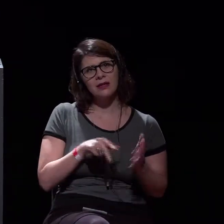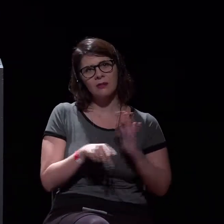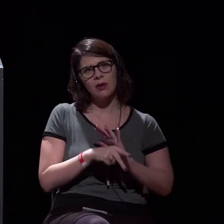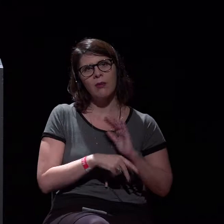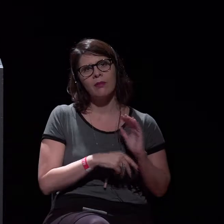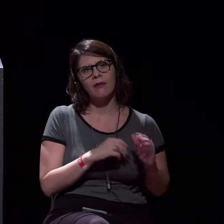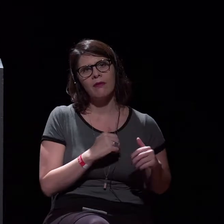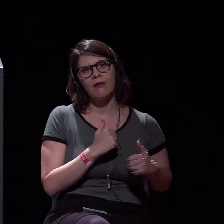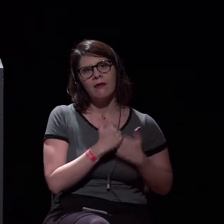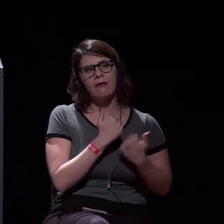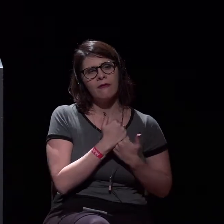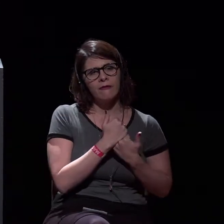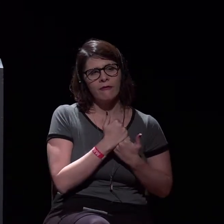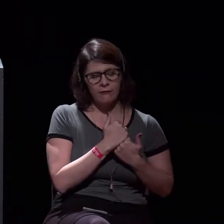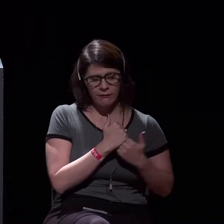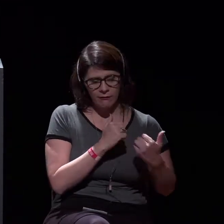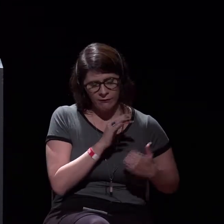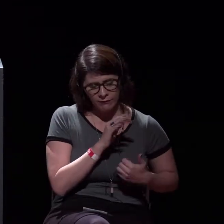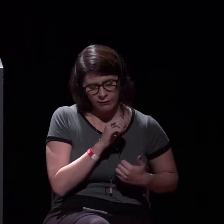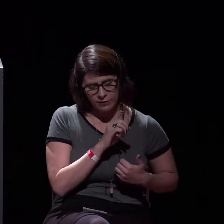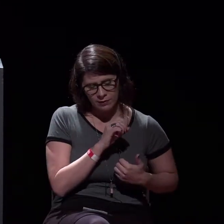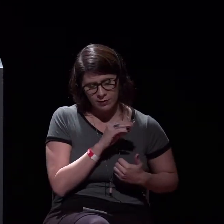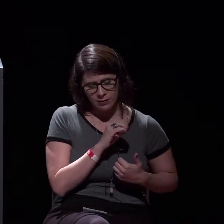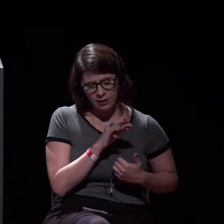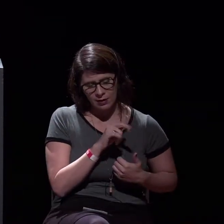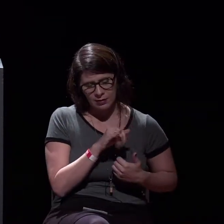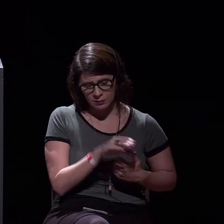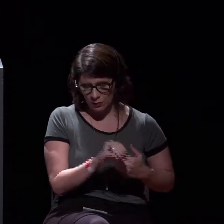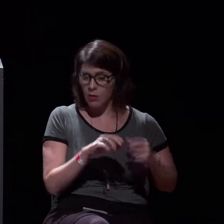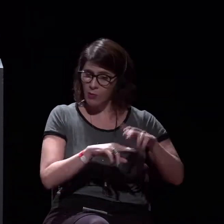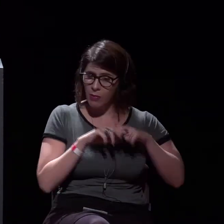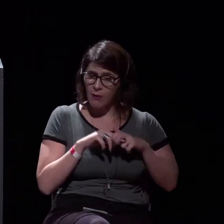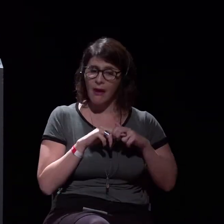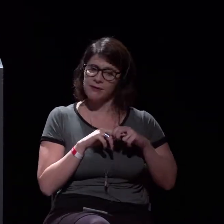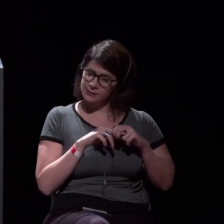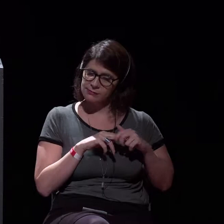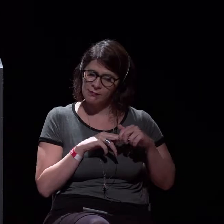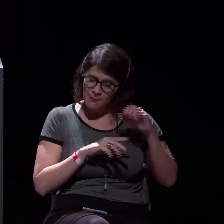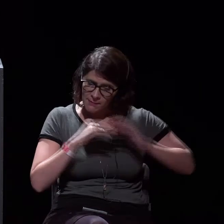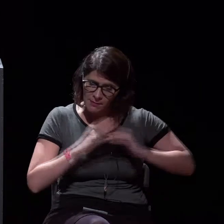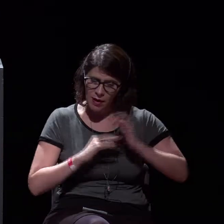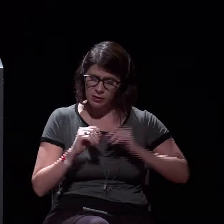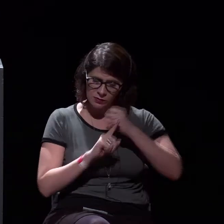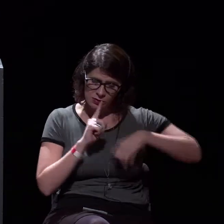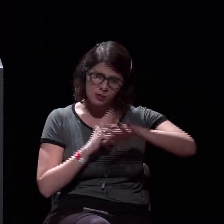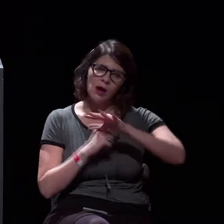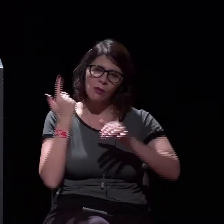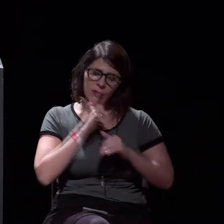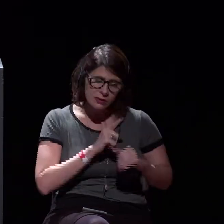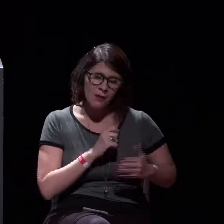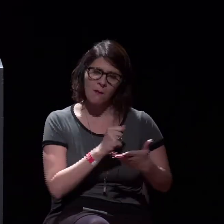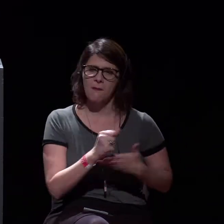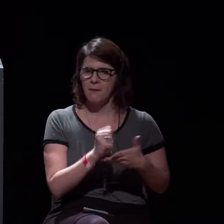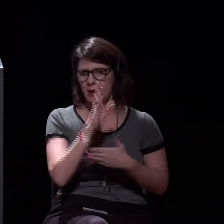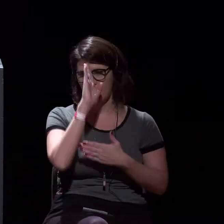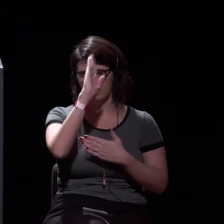context, informed many of these practices. 2, to enlarge the scope of analysis of these works and